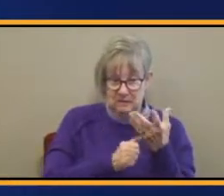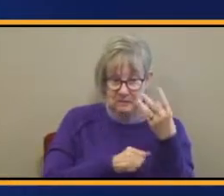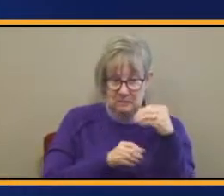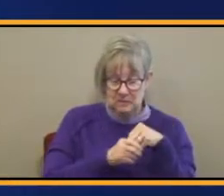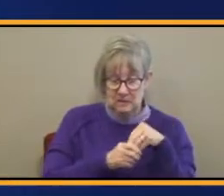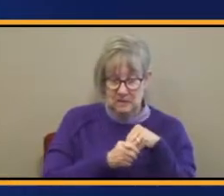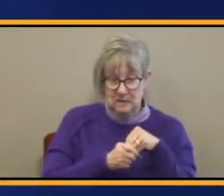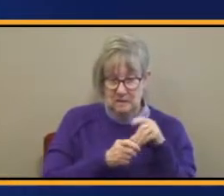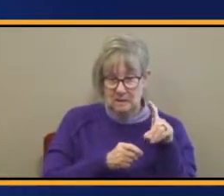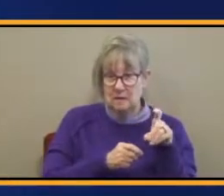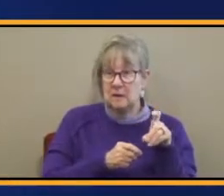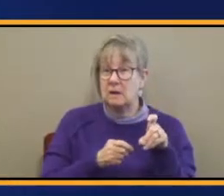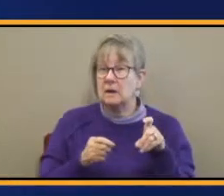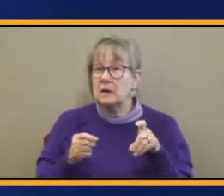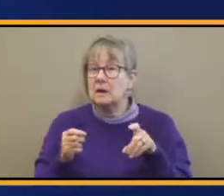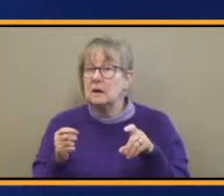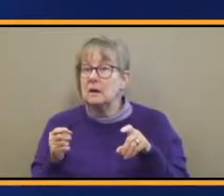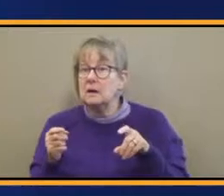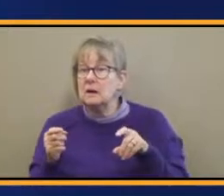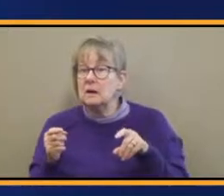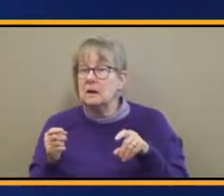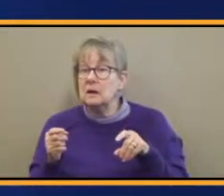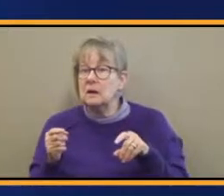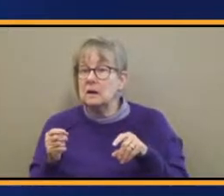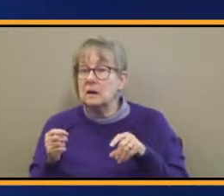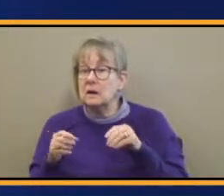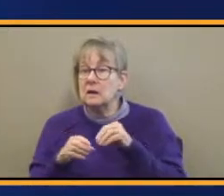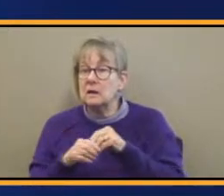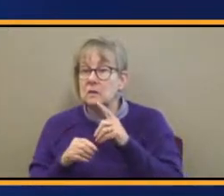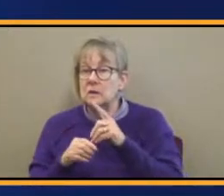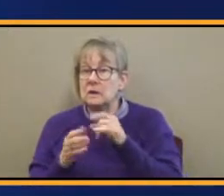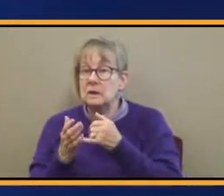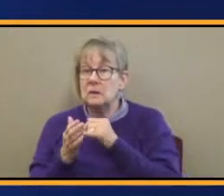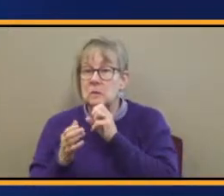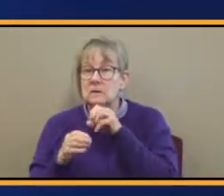on. Yes, and one of the slides.